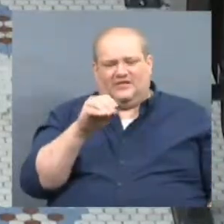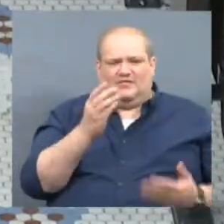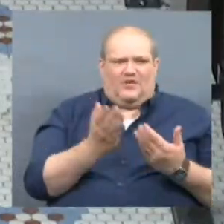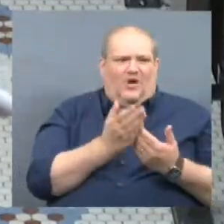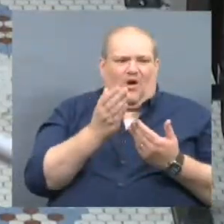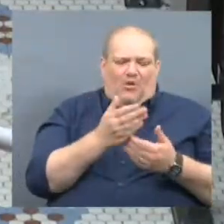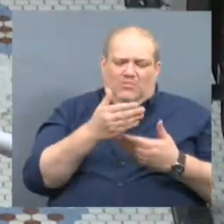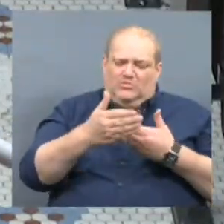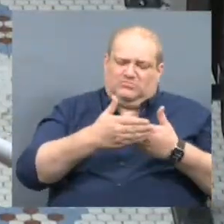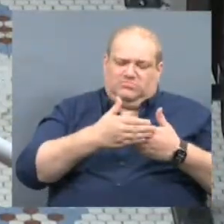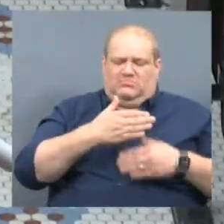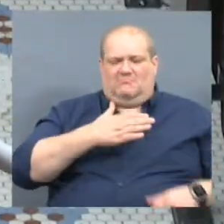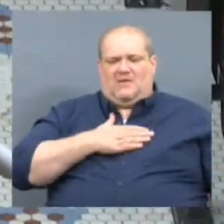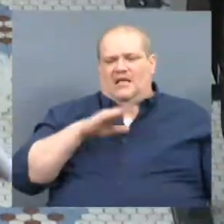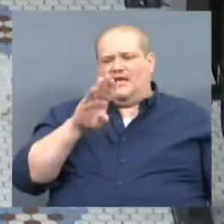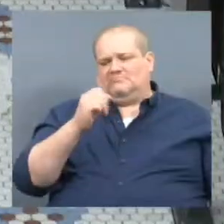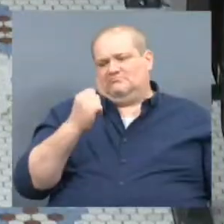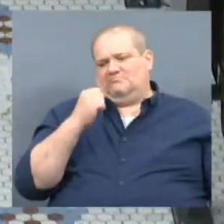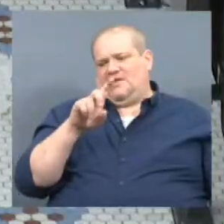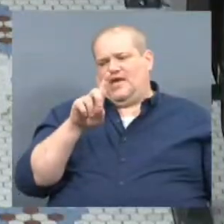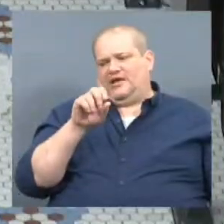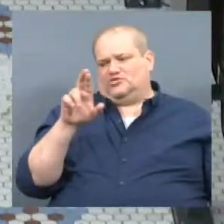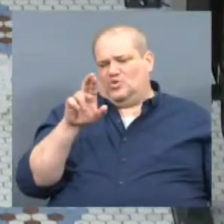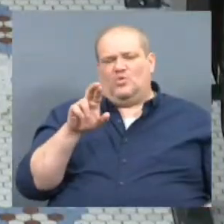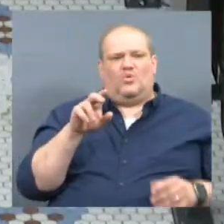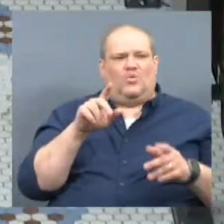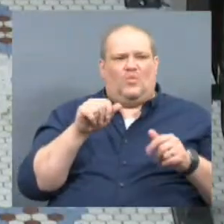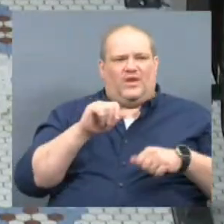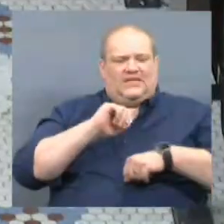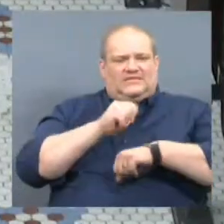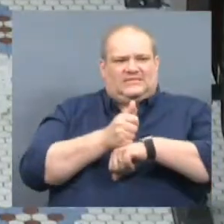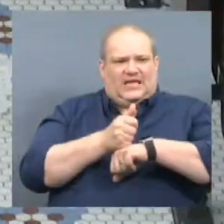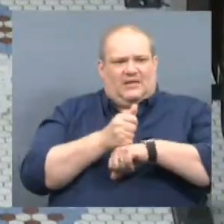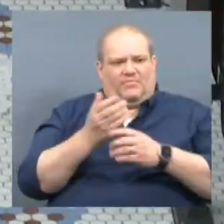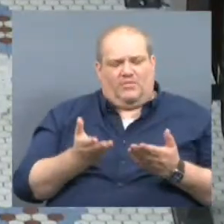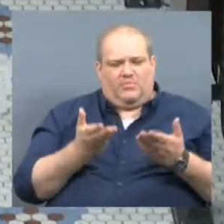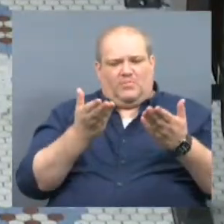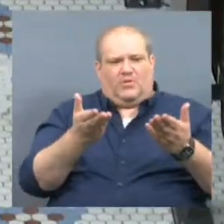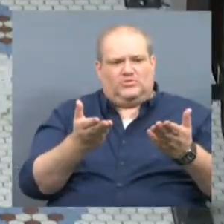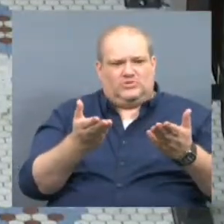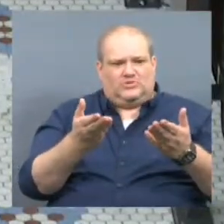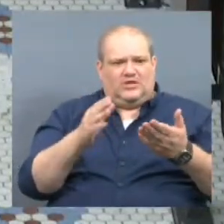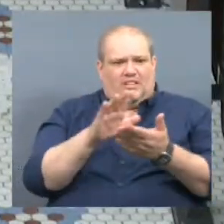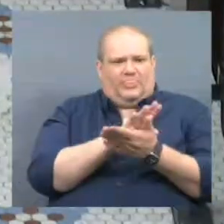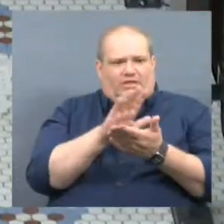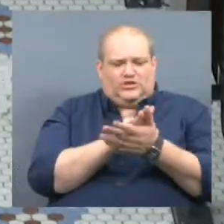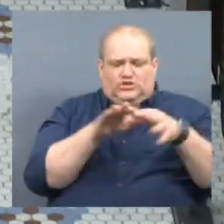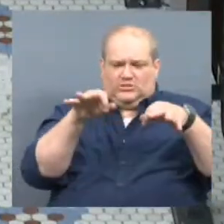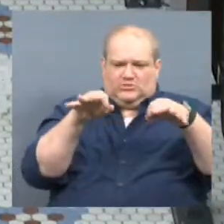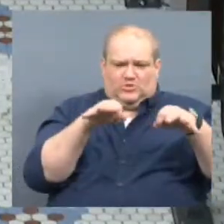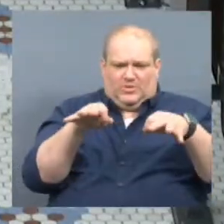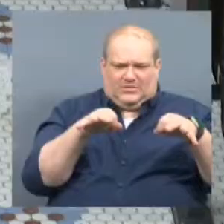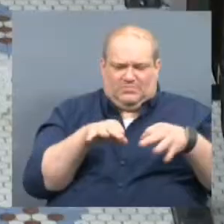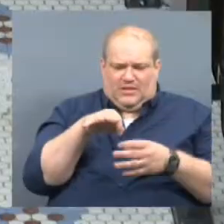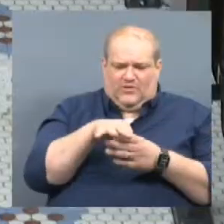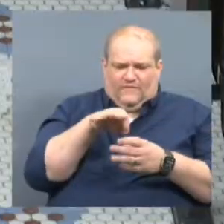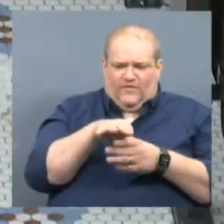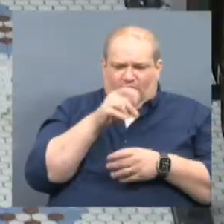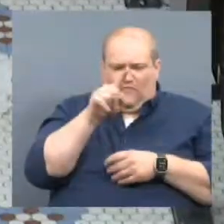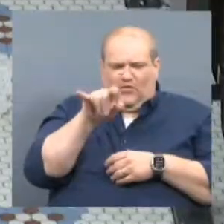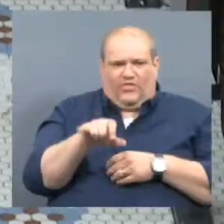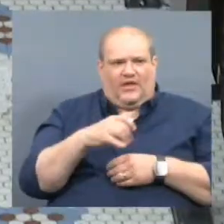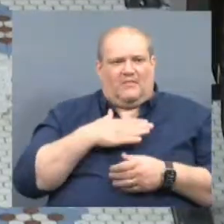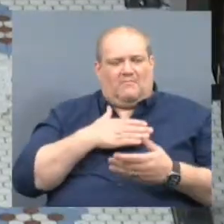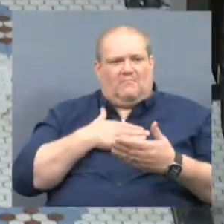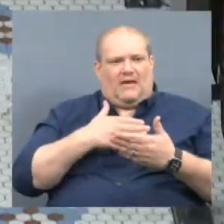almost to my back door. And what they did when they set out the sheets to tell us to vote for it or whatever,